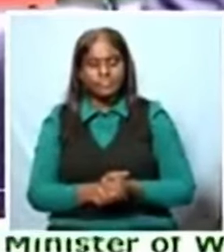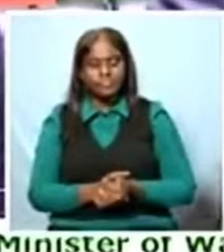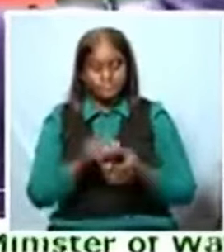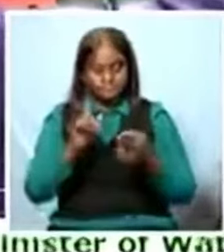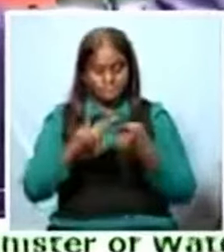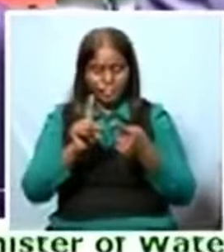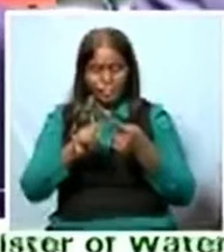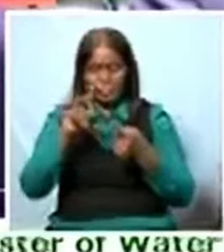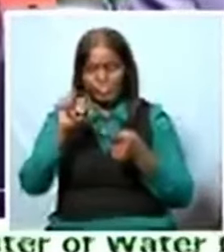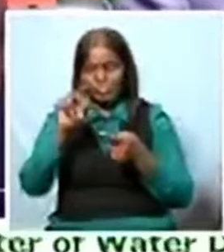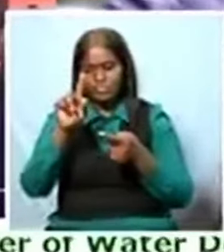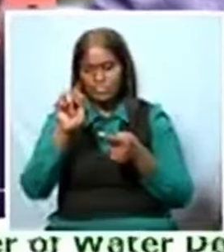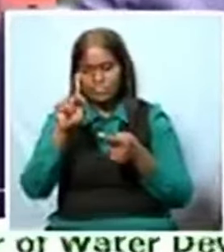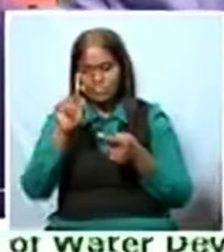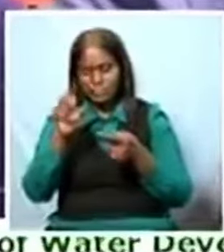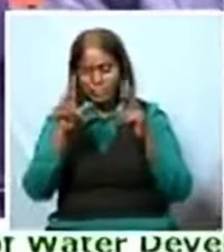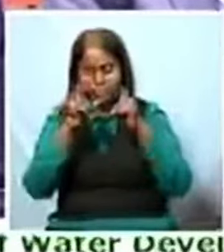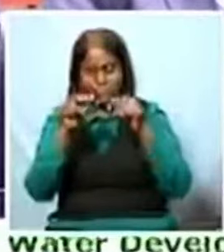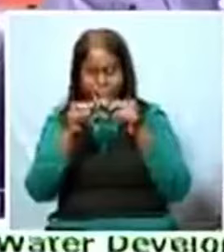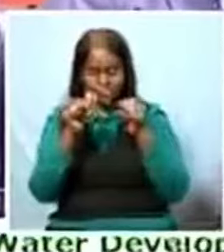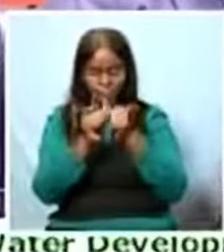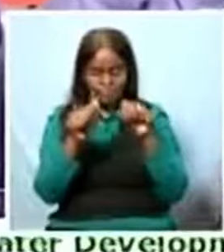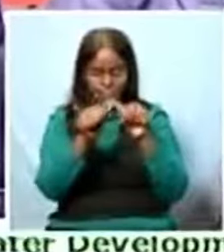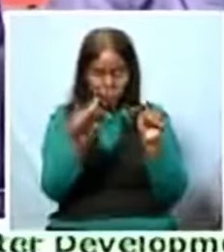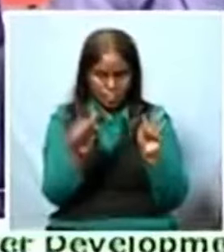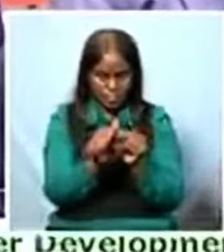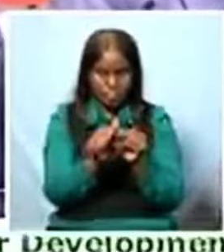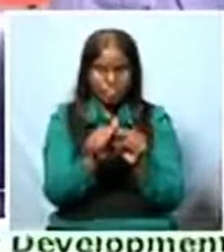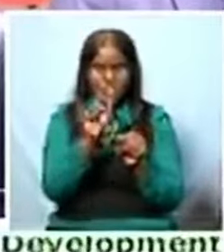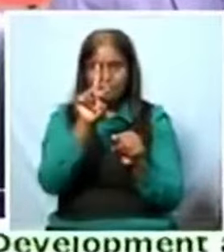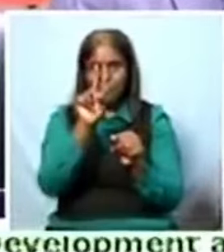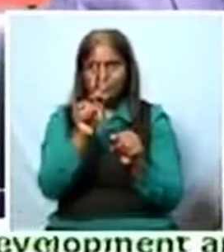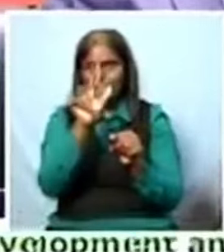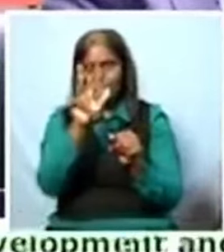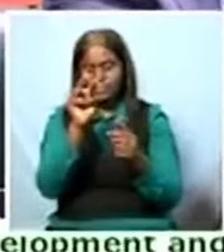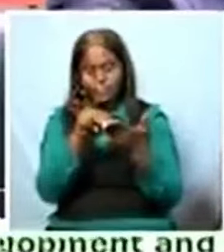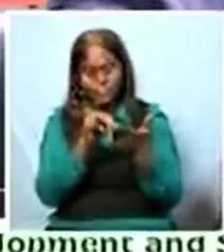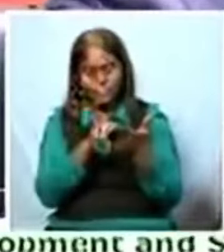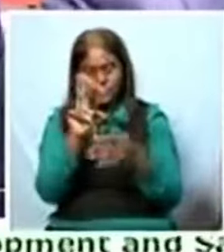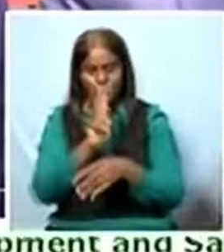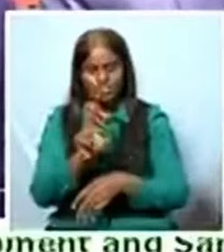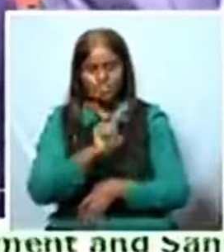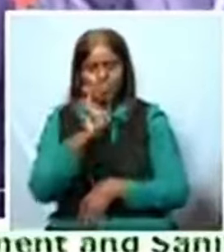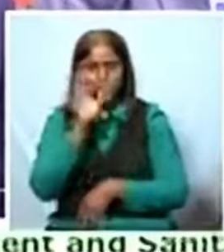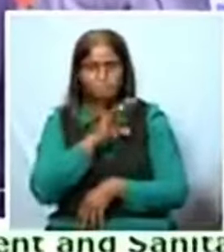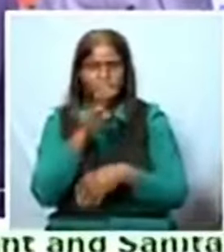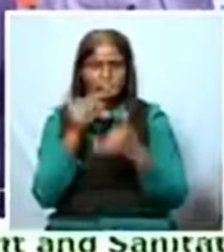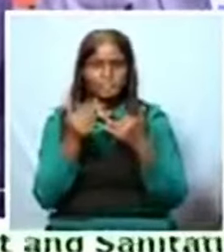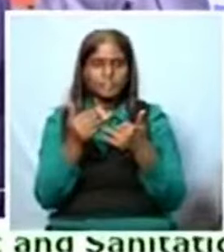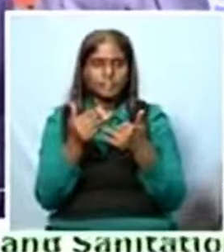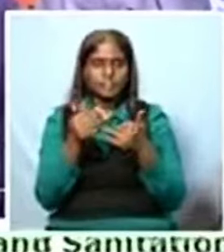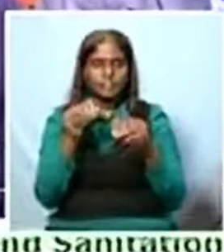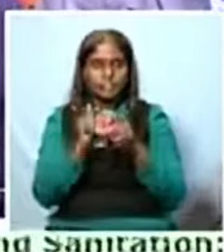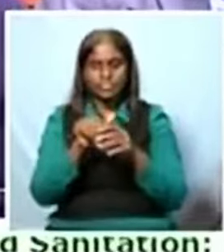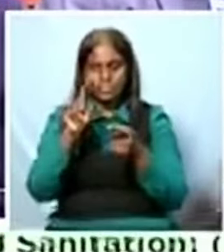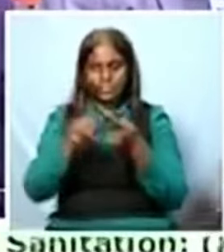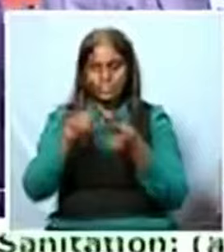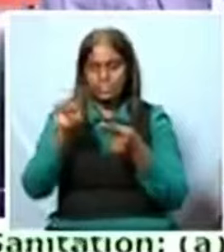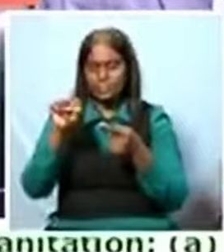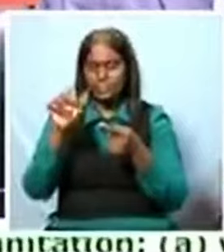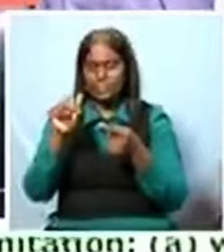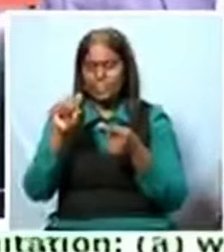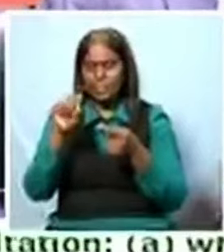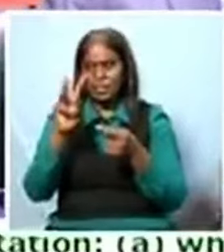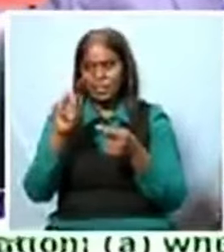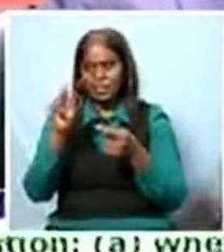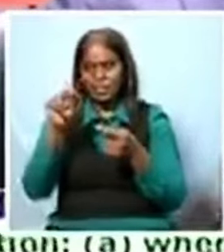1, Ndeke Village and Ndeke Changa in this area, 1.3 million has been spent this far. In Natwange, 6 million has